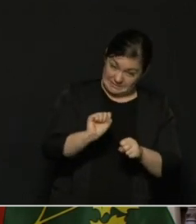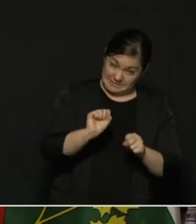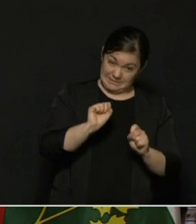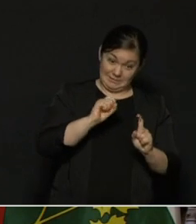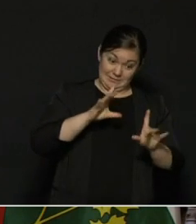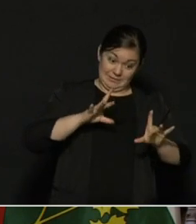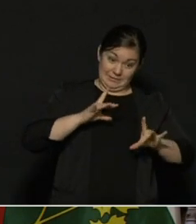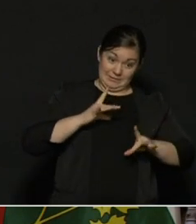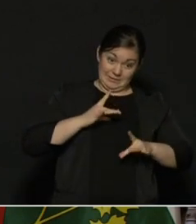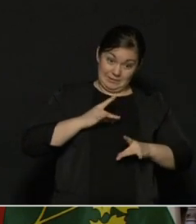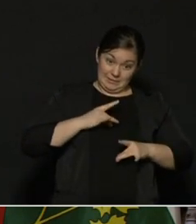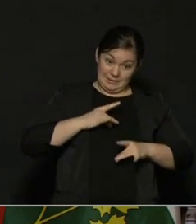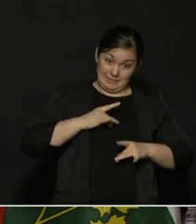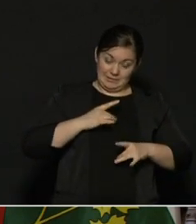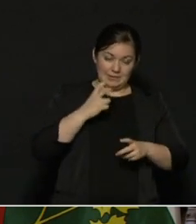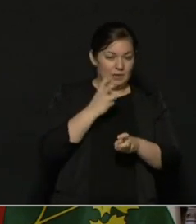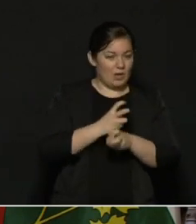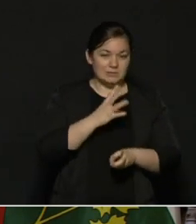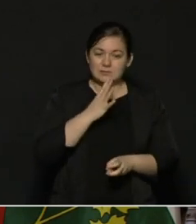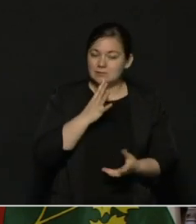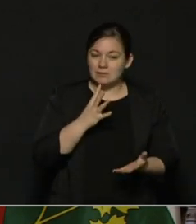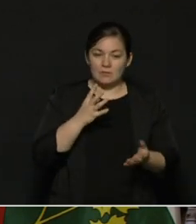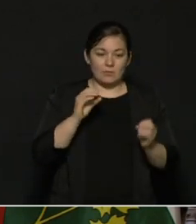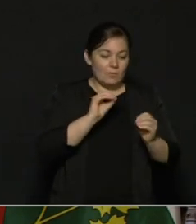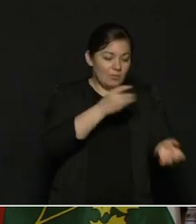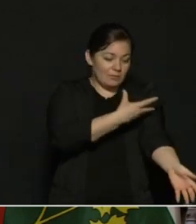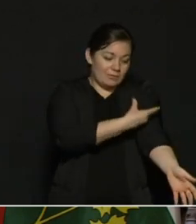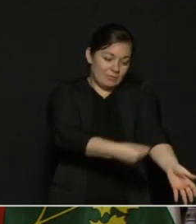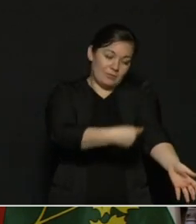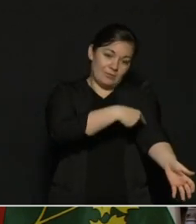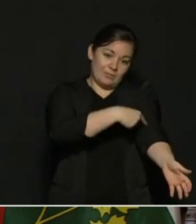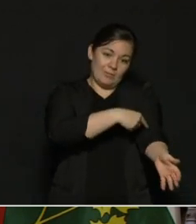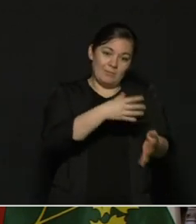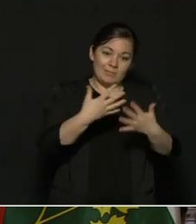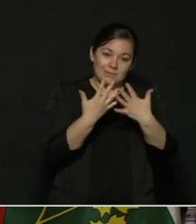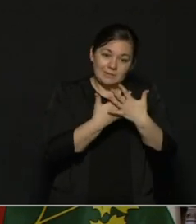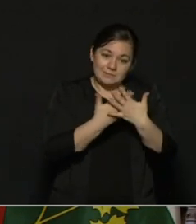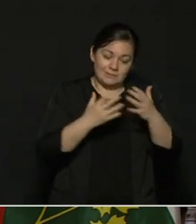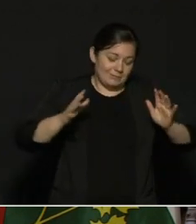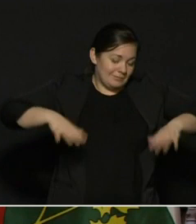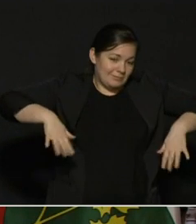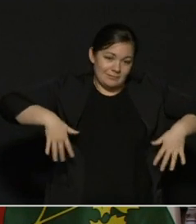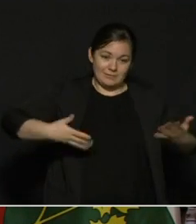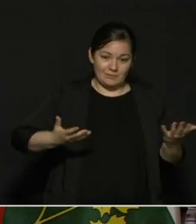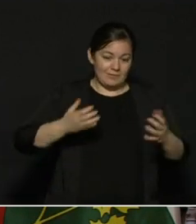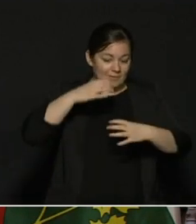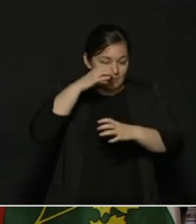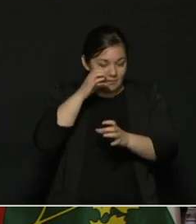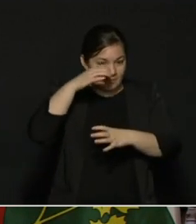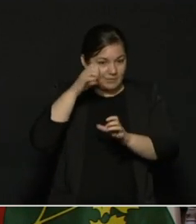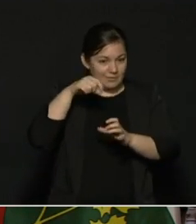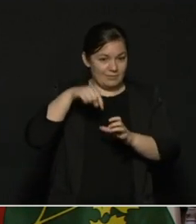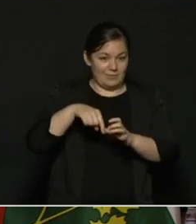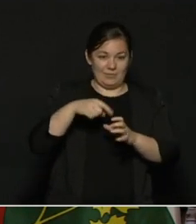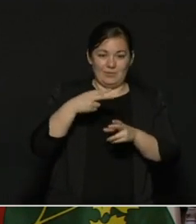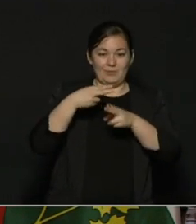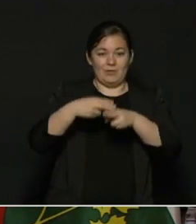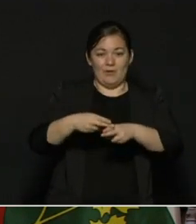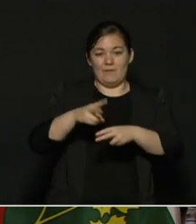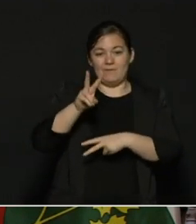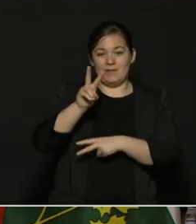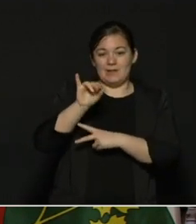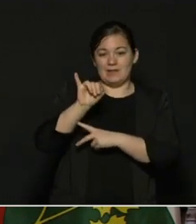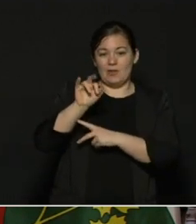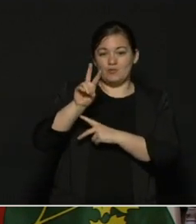to ascertain because we don't do blood cultures and looking for the so-called viral infection. The title is viremia. That would stimulate a full